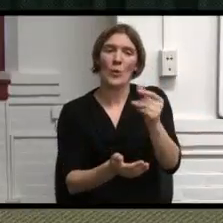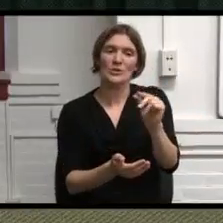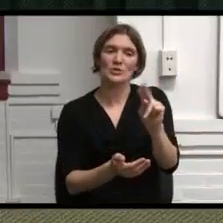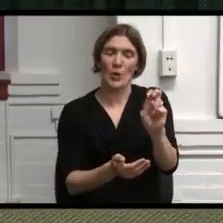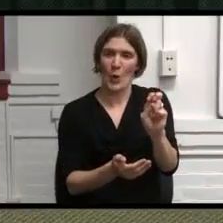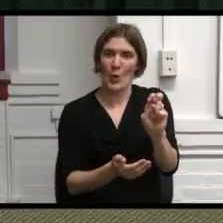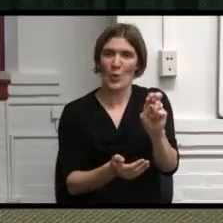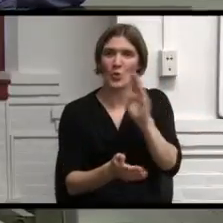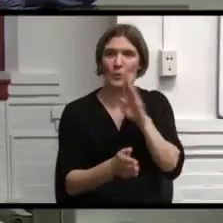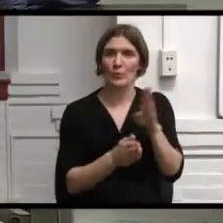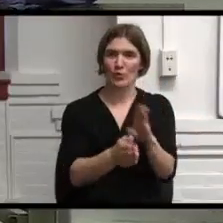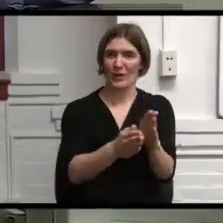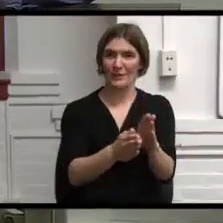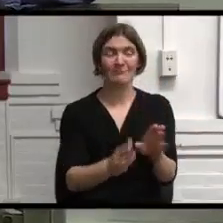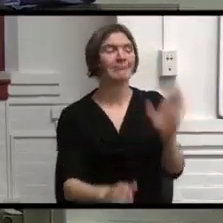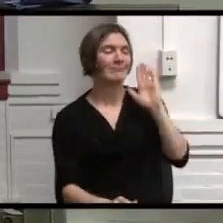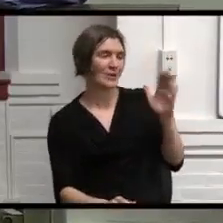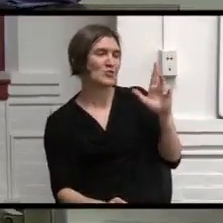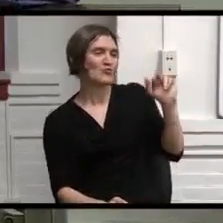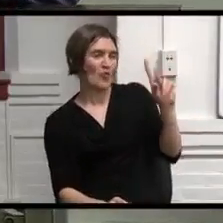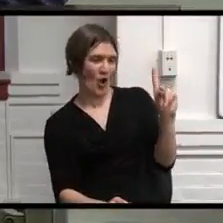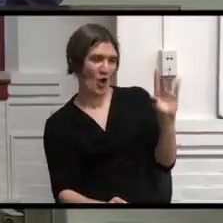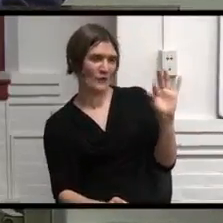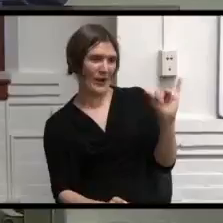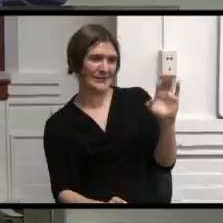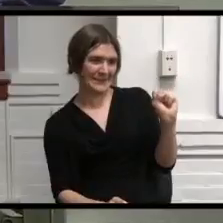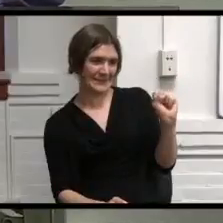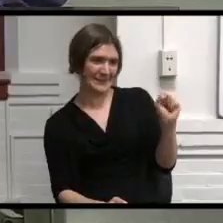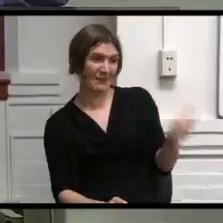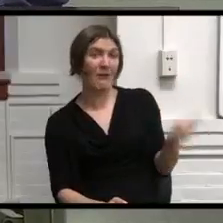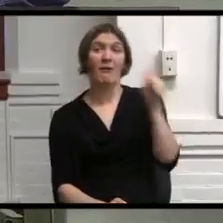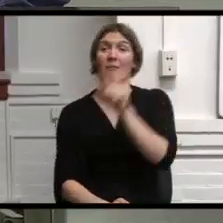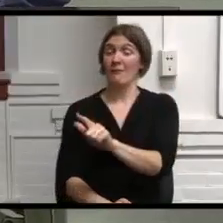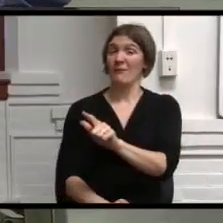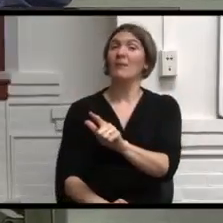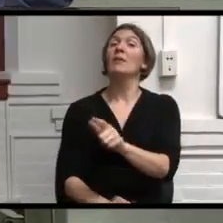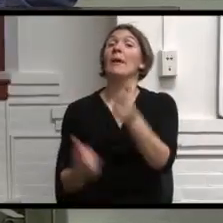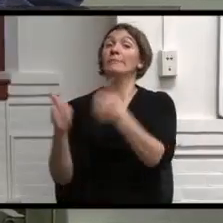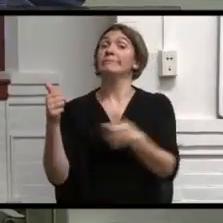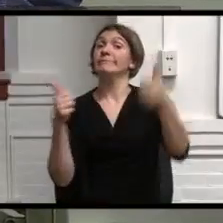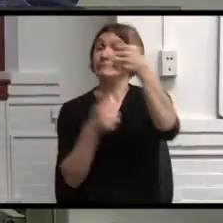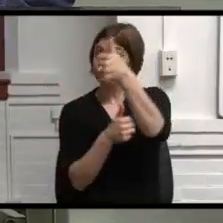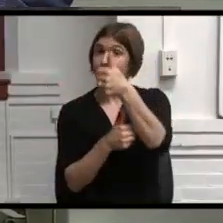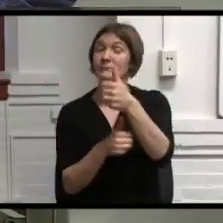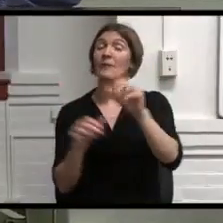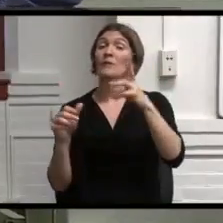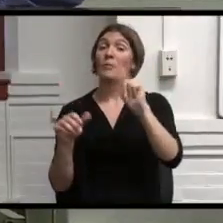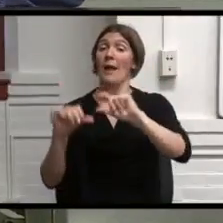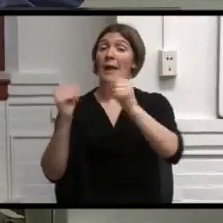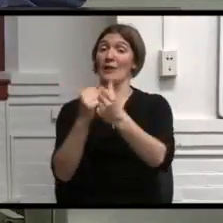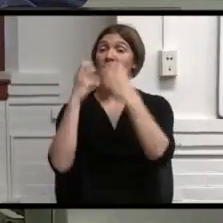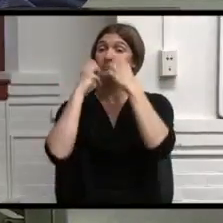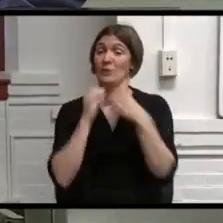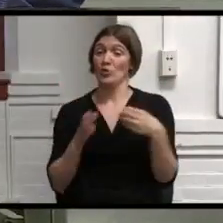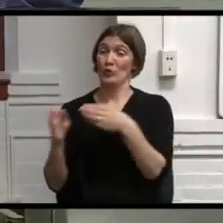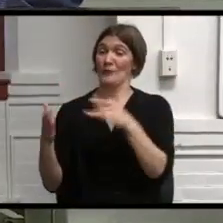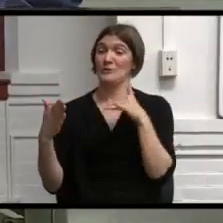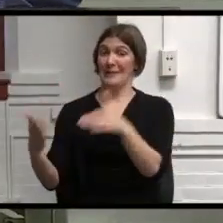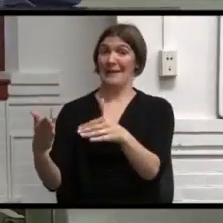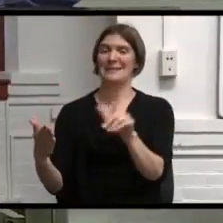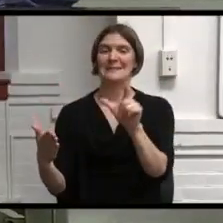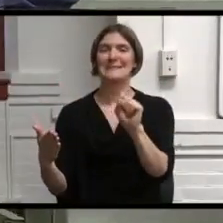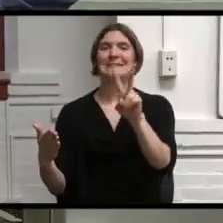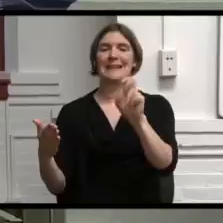Francis, the Planning Director, and tonight I'm joined by the Executive Director of the Vermont River Conservancy, Steve Libby. And we're